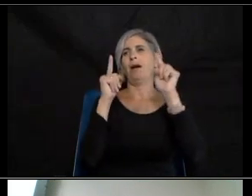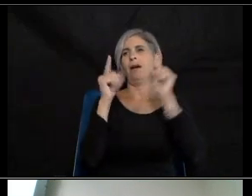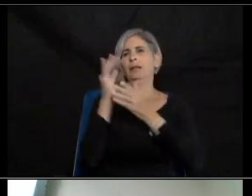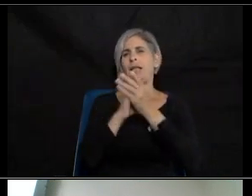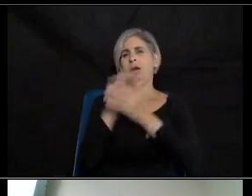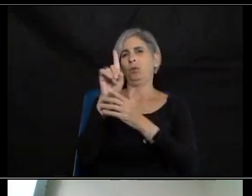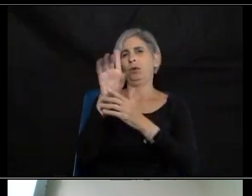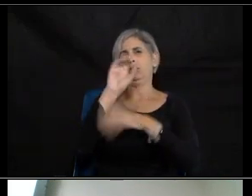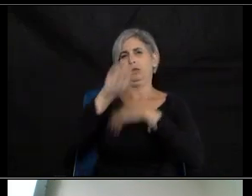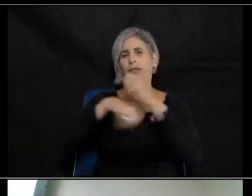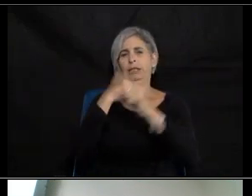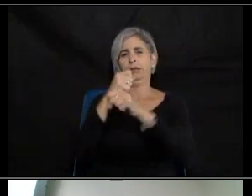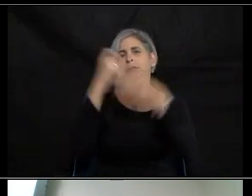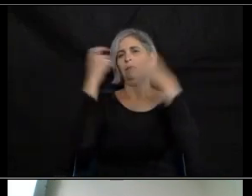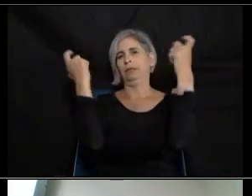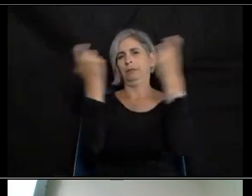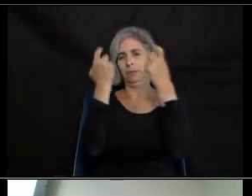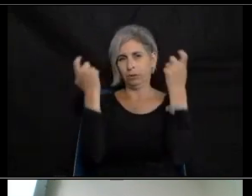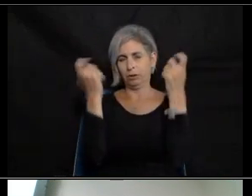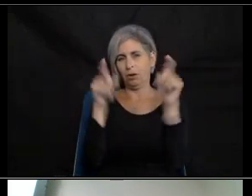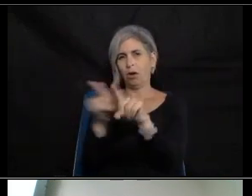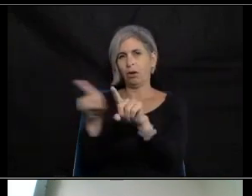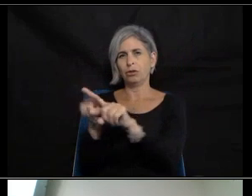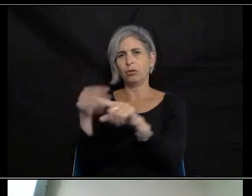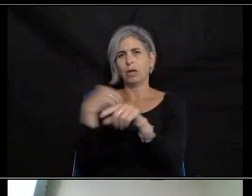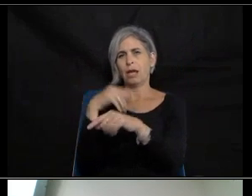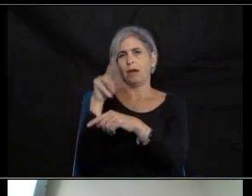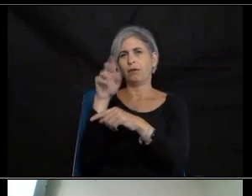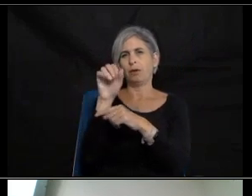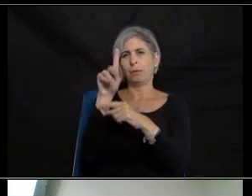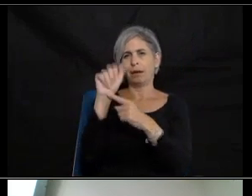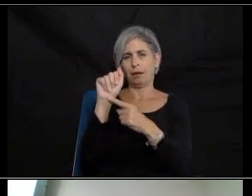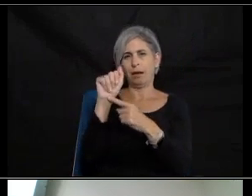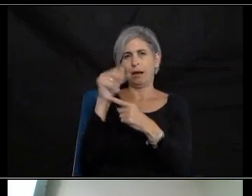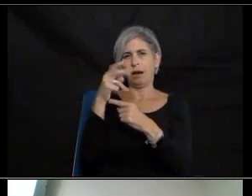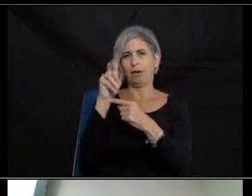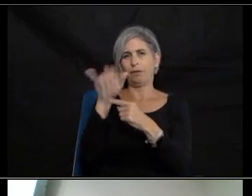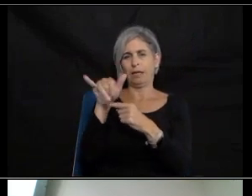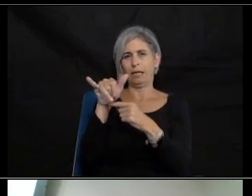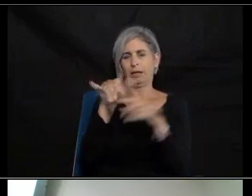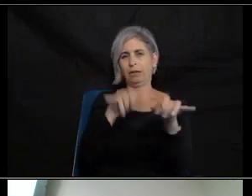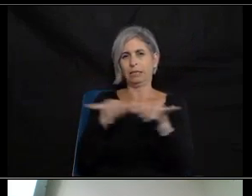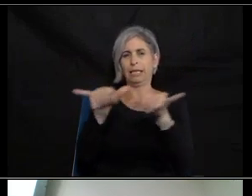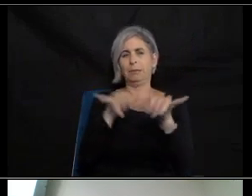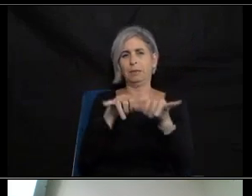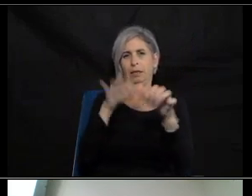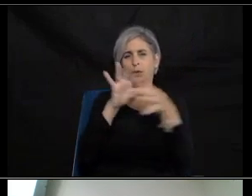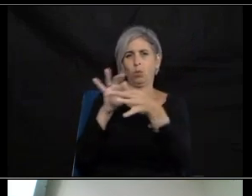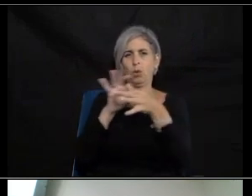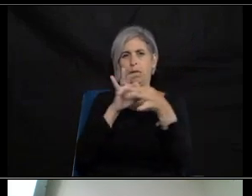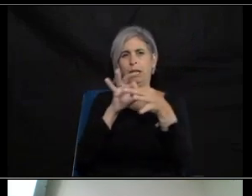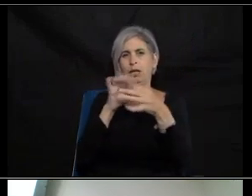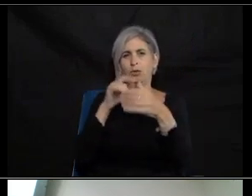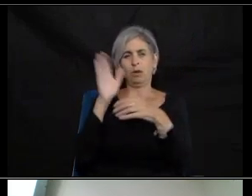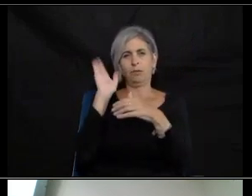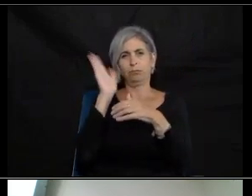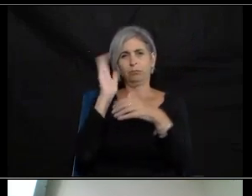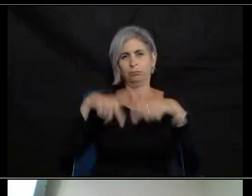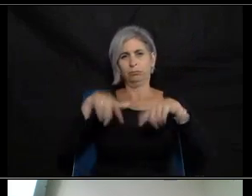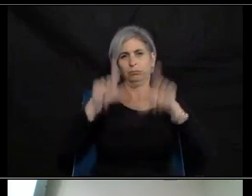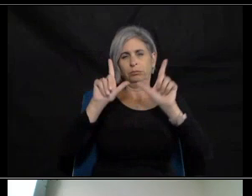centennial. And then we have Rebecca Harvey, our sustainability coordinator, who's going to present. You have a slide presentation